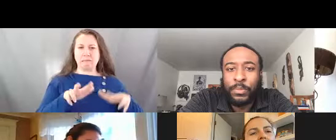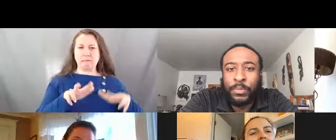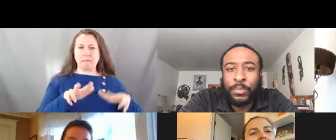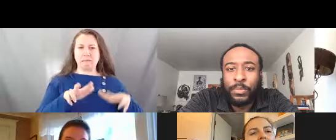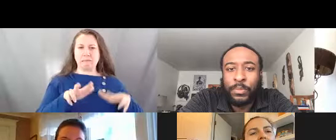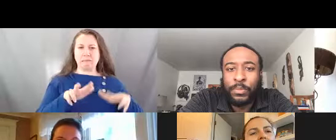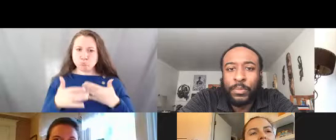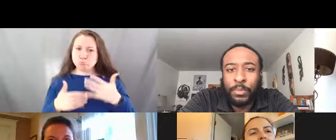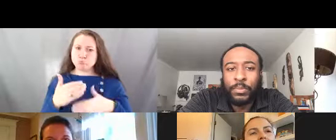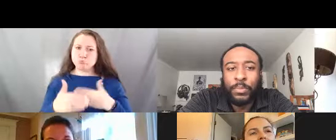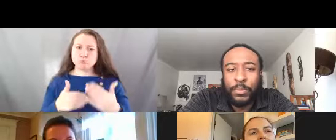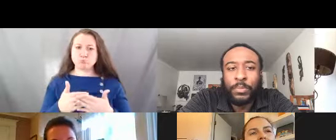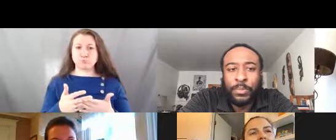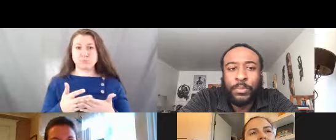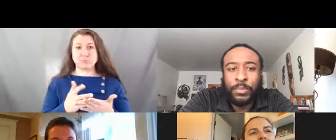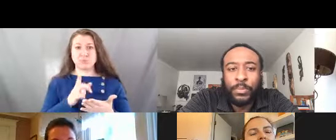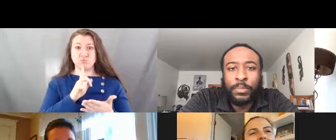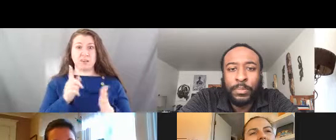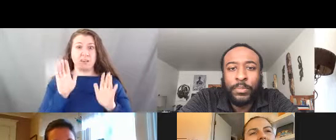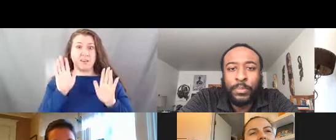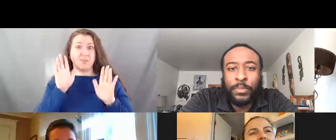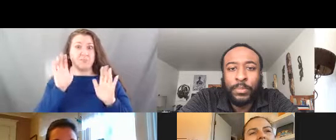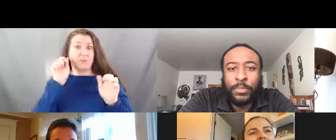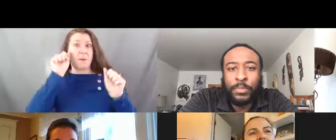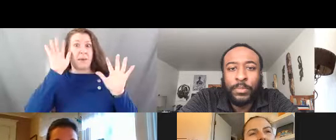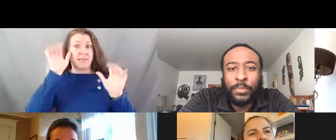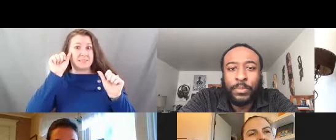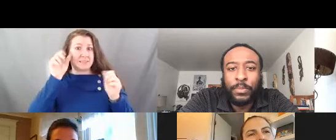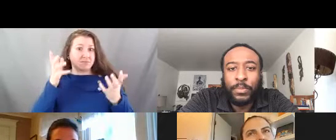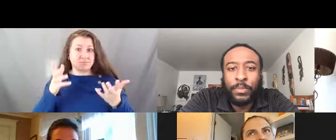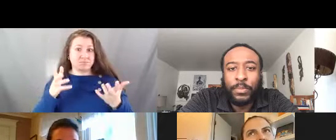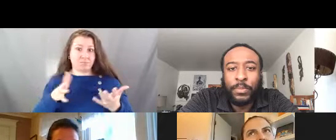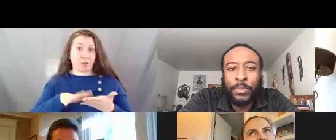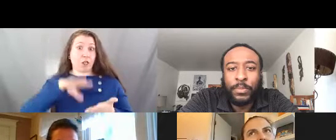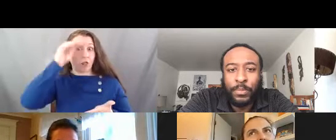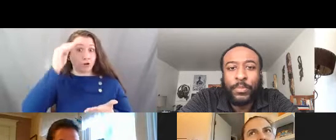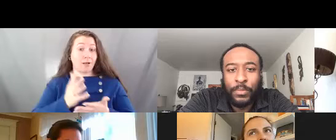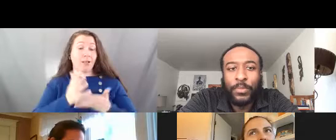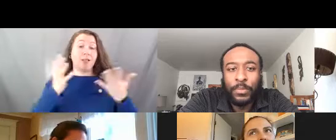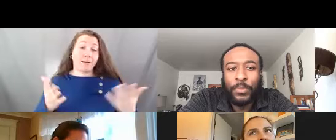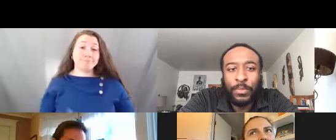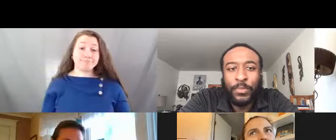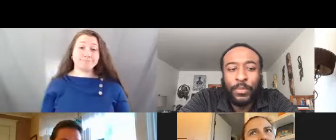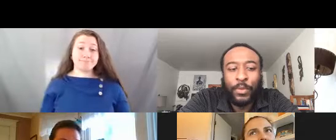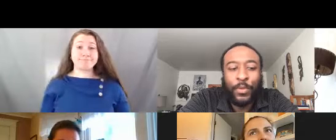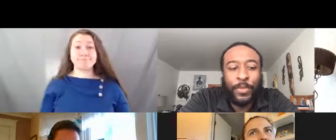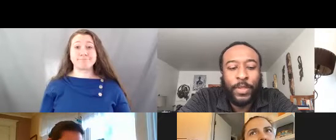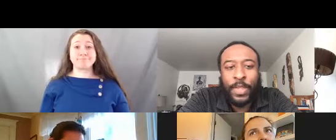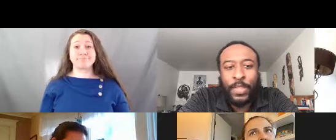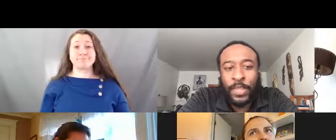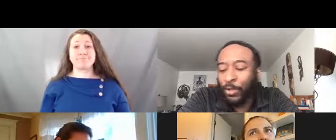it was pretty amazing, and I learned a lot. So um, yeah, that's pretty much that.